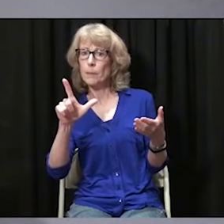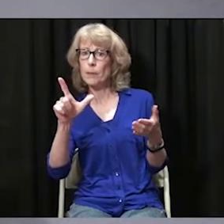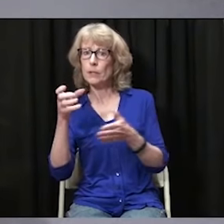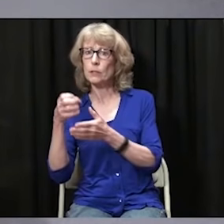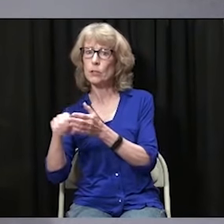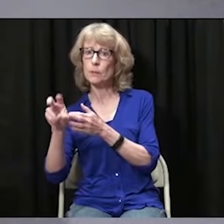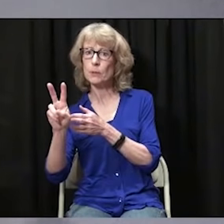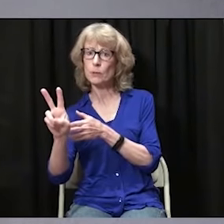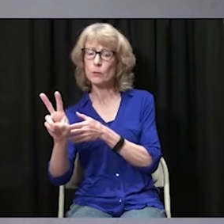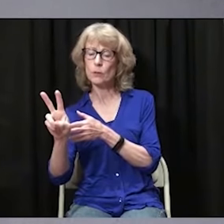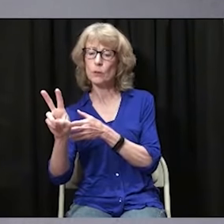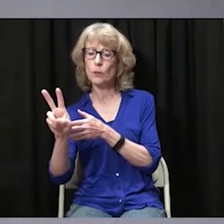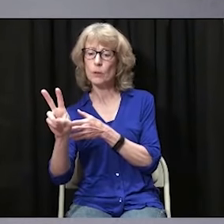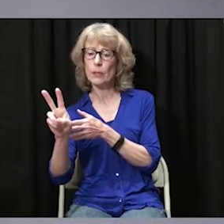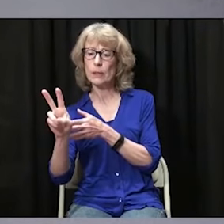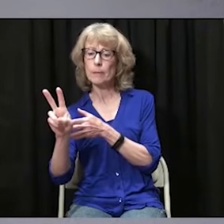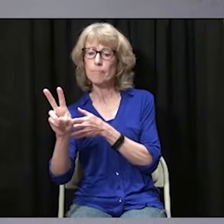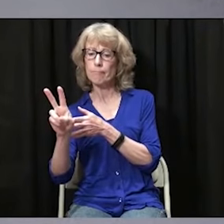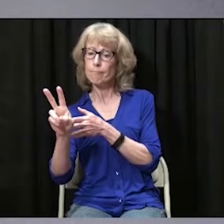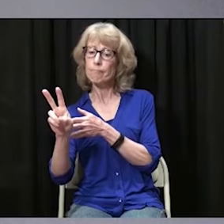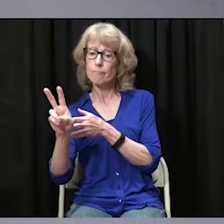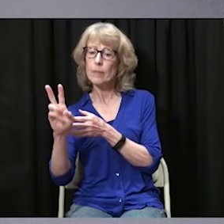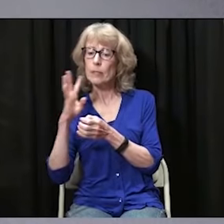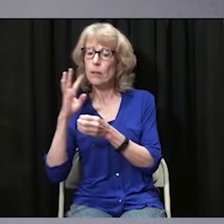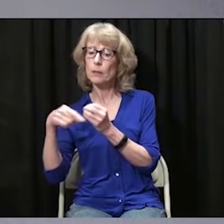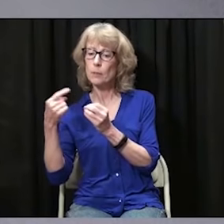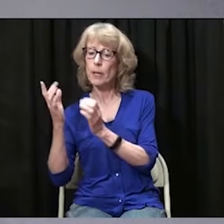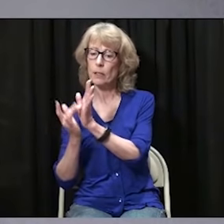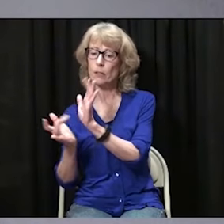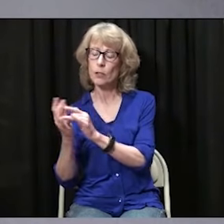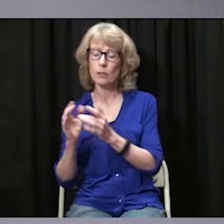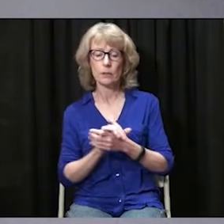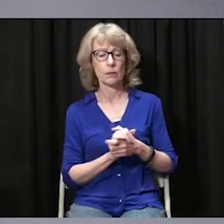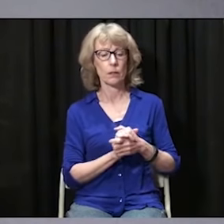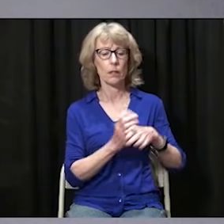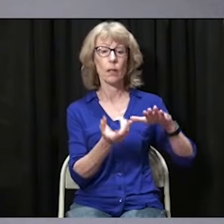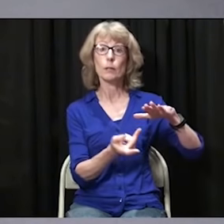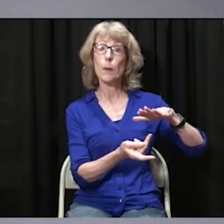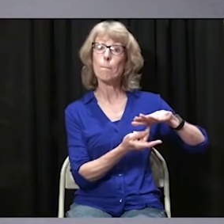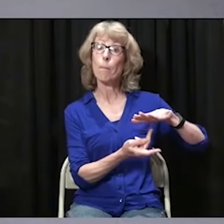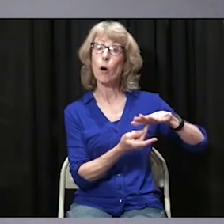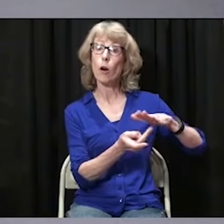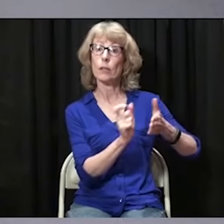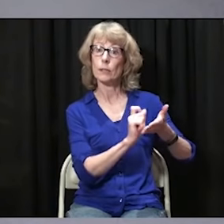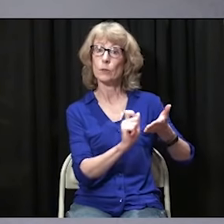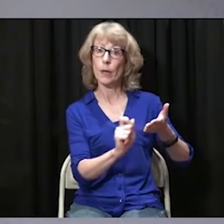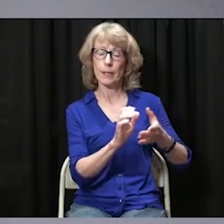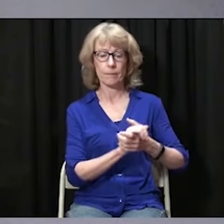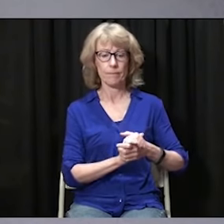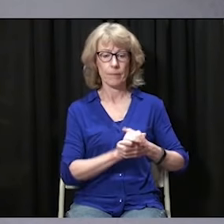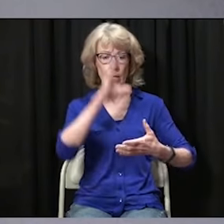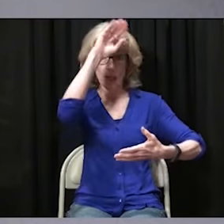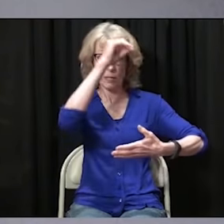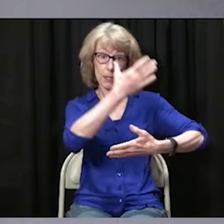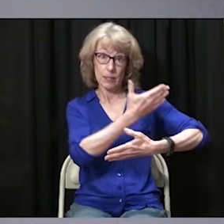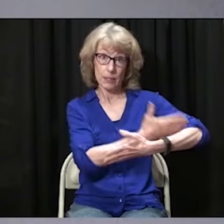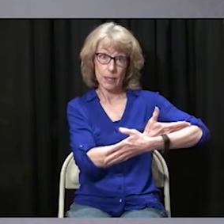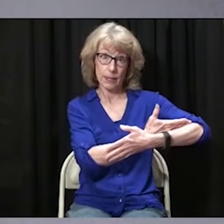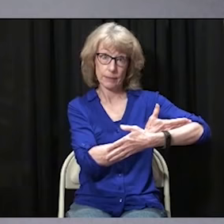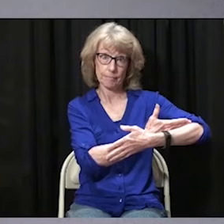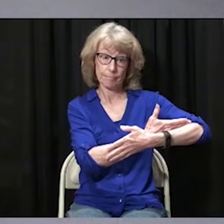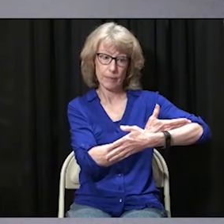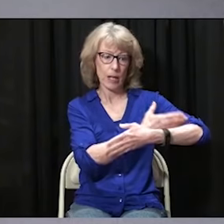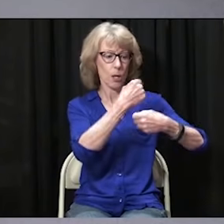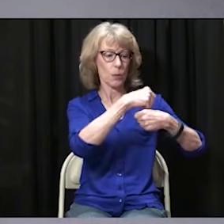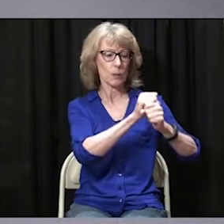of Jesus. And so here's what Paul says, verse 15, Colossians 1. The Son is the image of the invisible